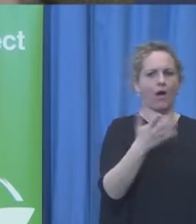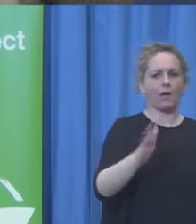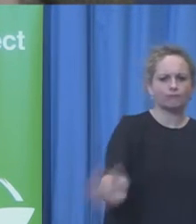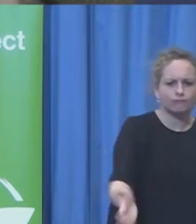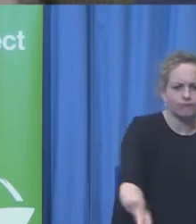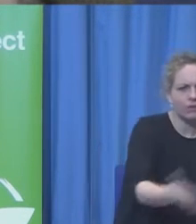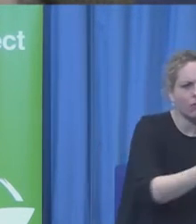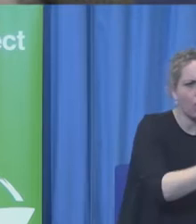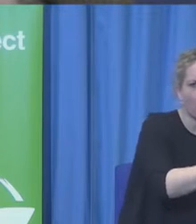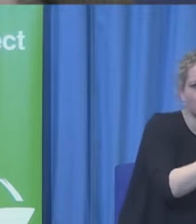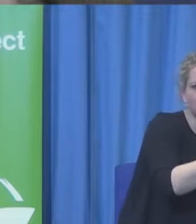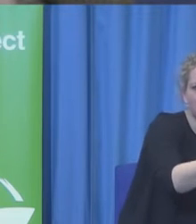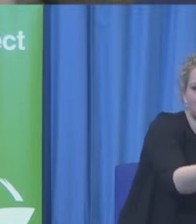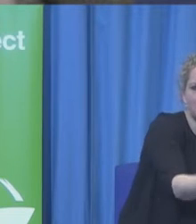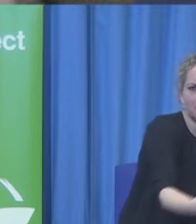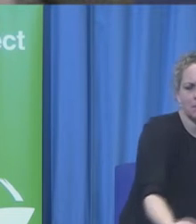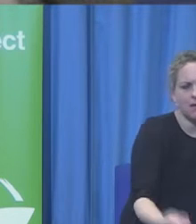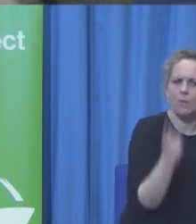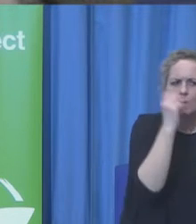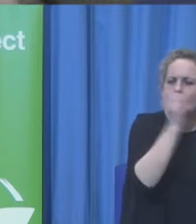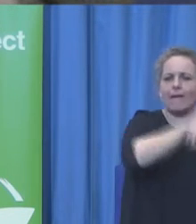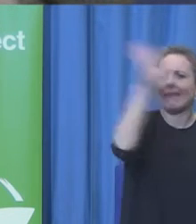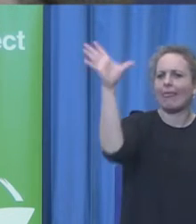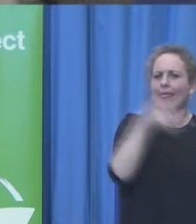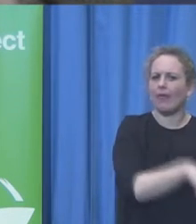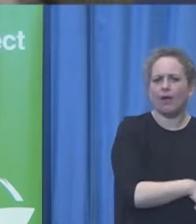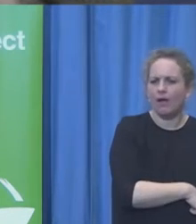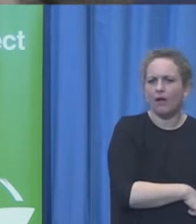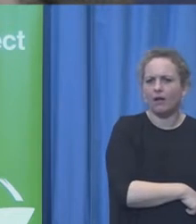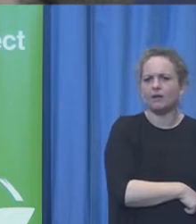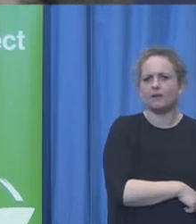of persons with a disability. Thank you very much.